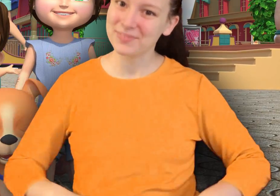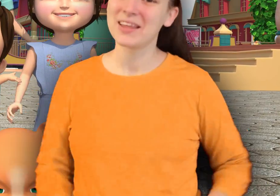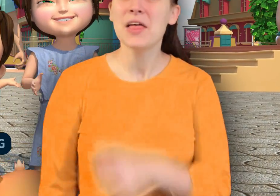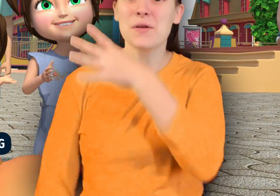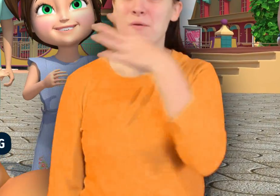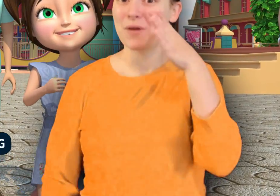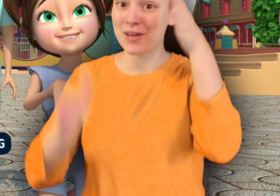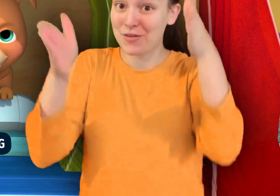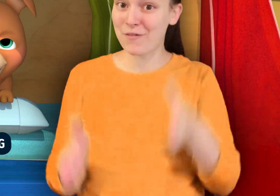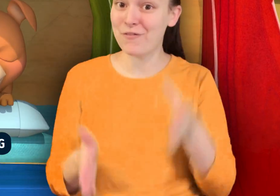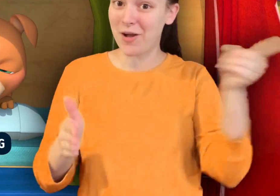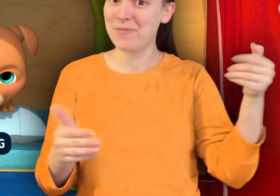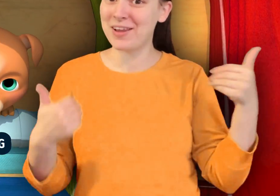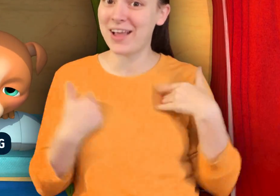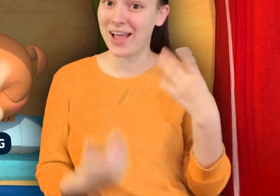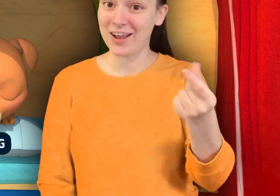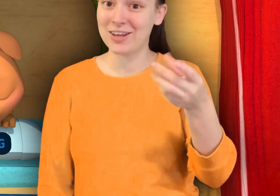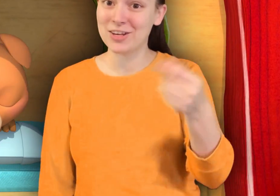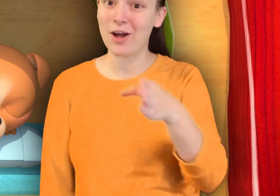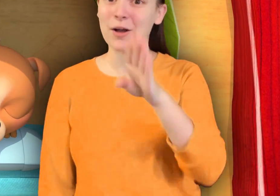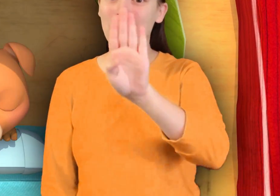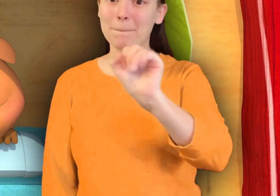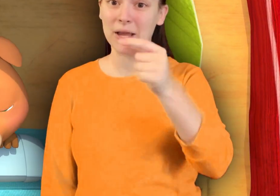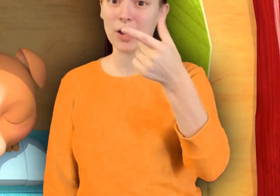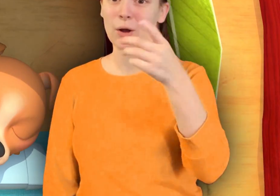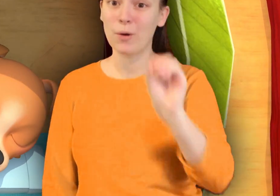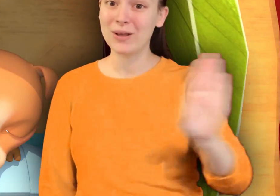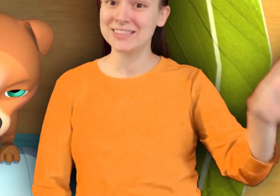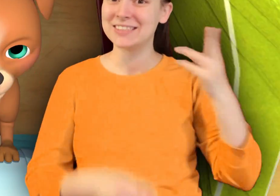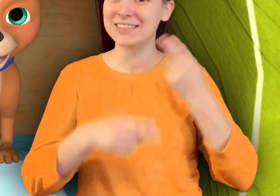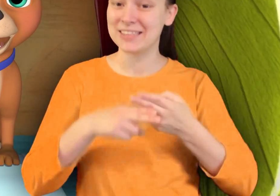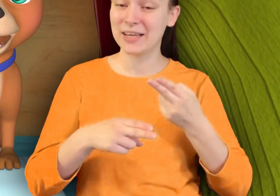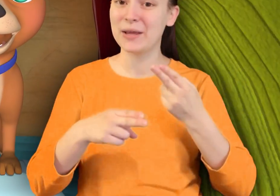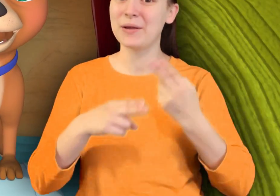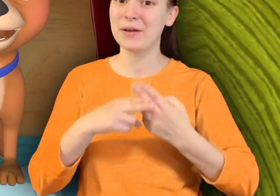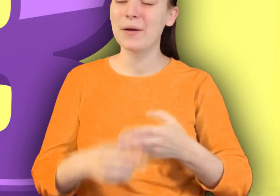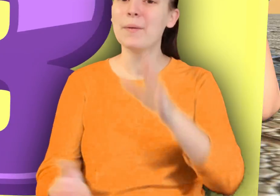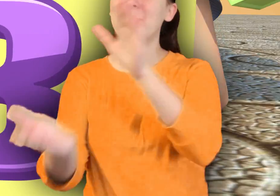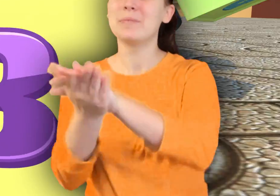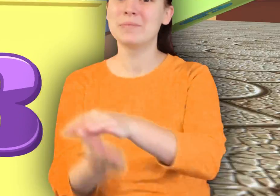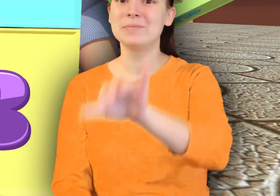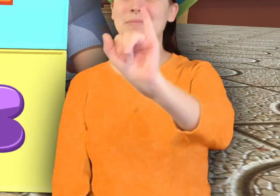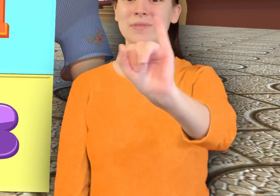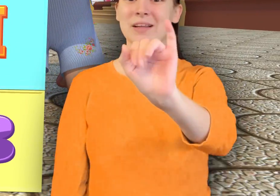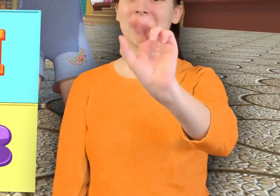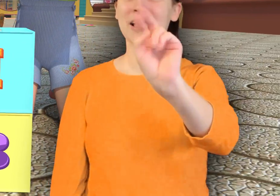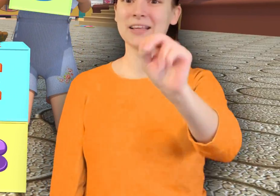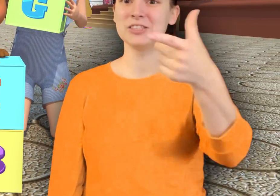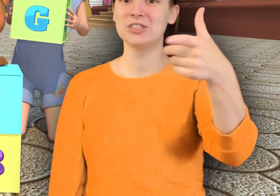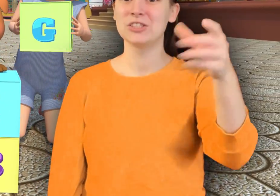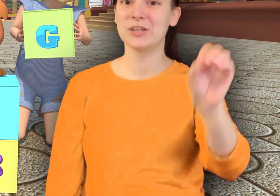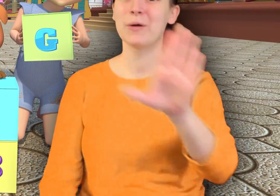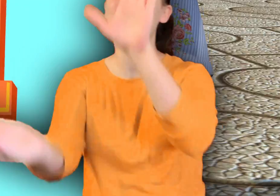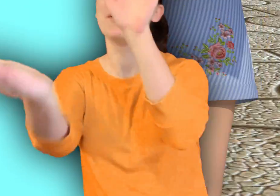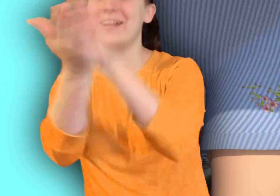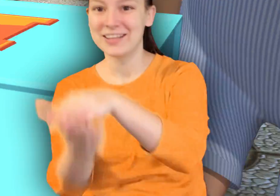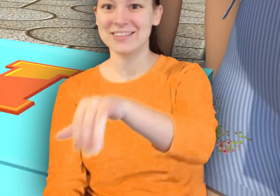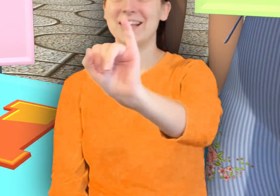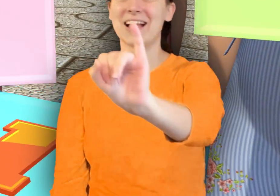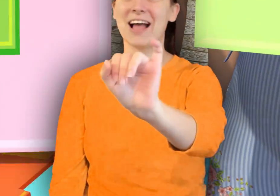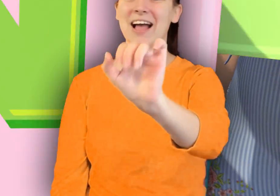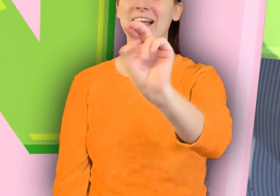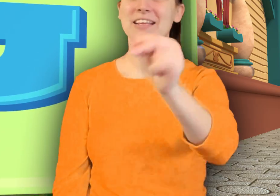name there was a farmer had a dog and Bingo was his name i n